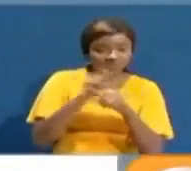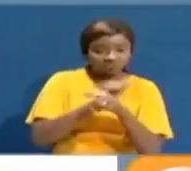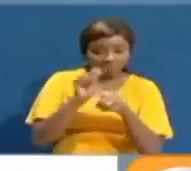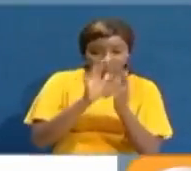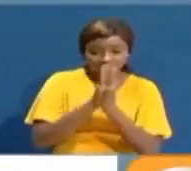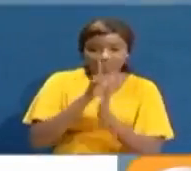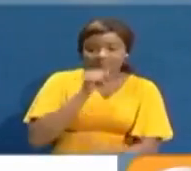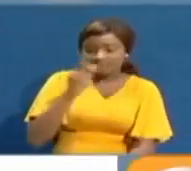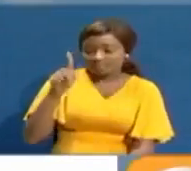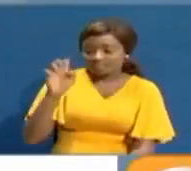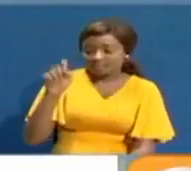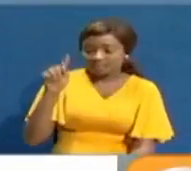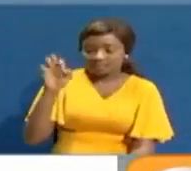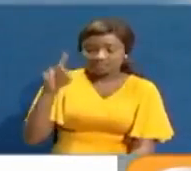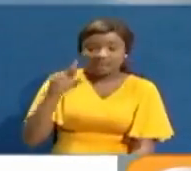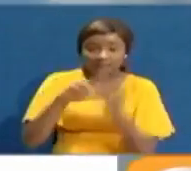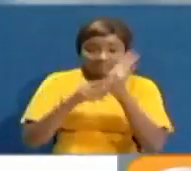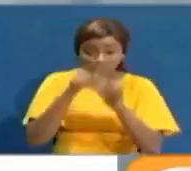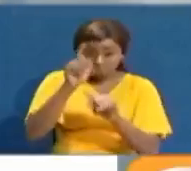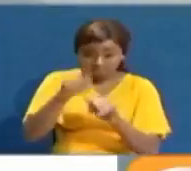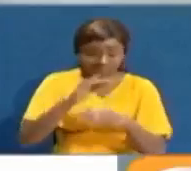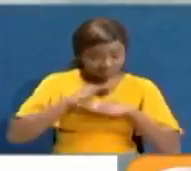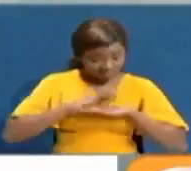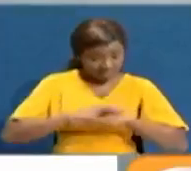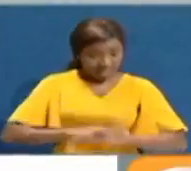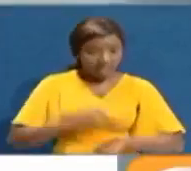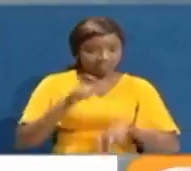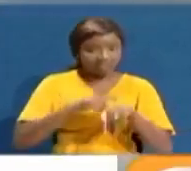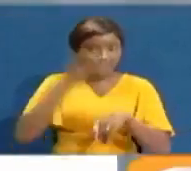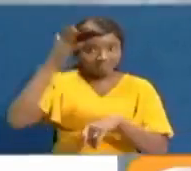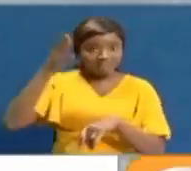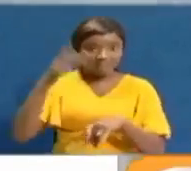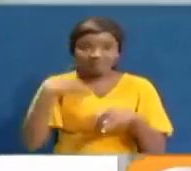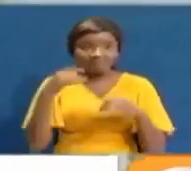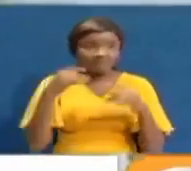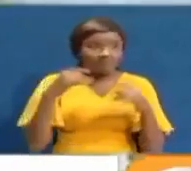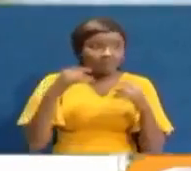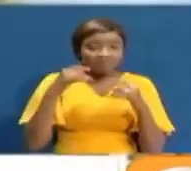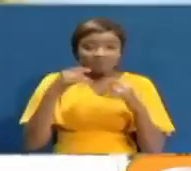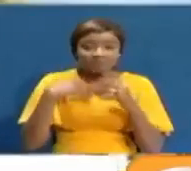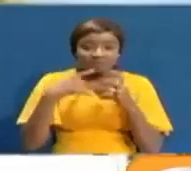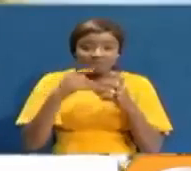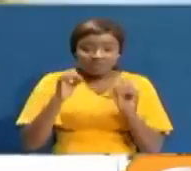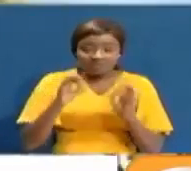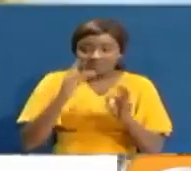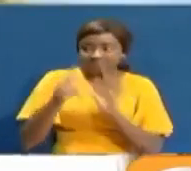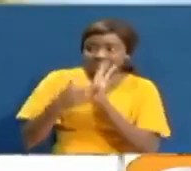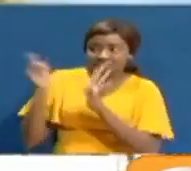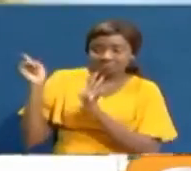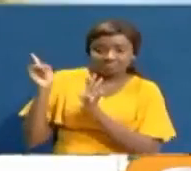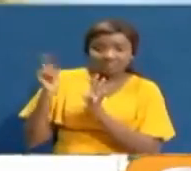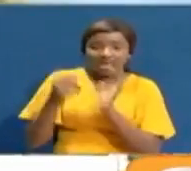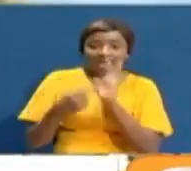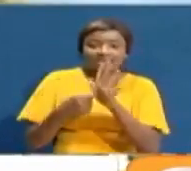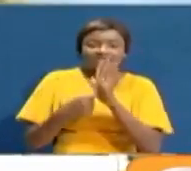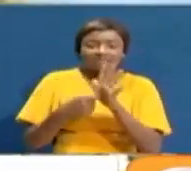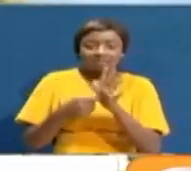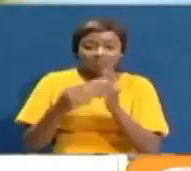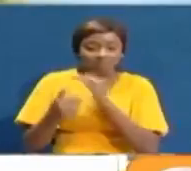with Peter, one has to be calm in case of an emergency while airborne. Ilikunjana kwa juu, lakini